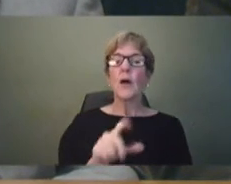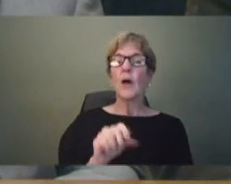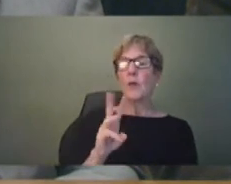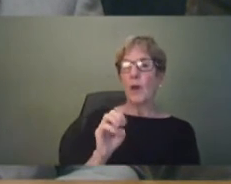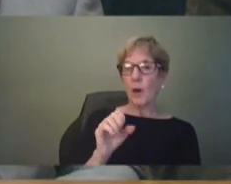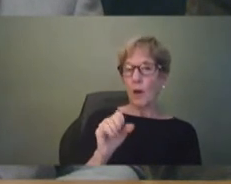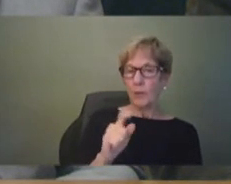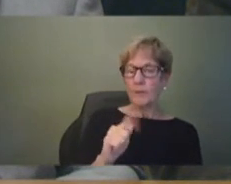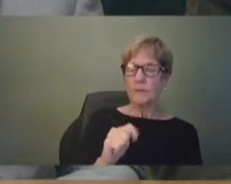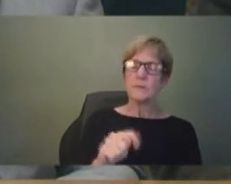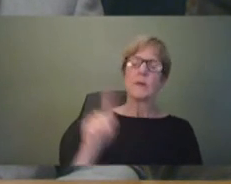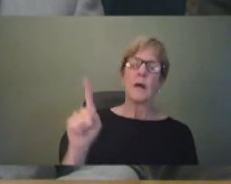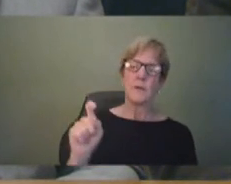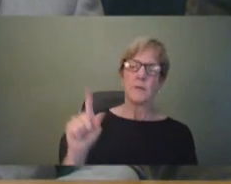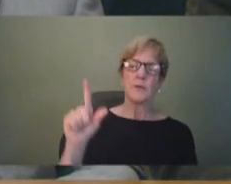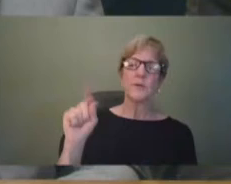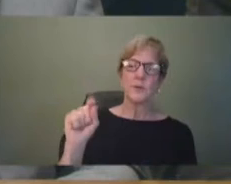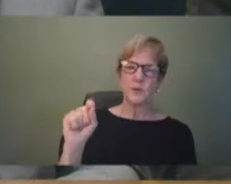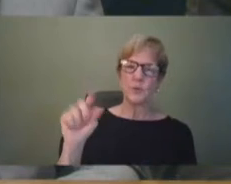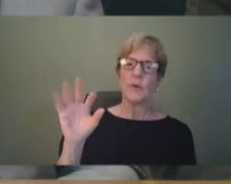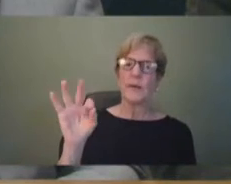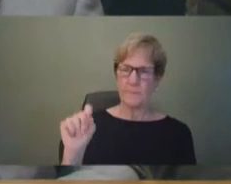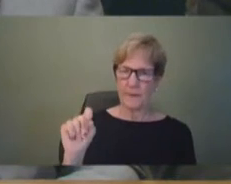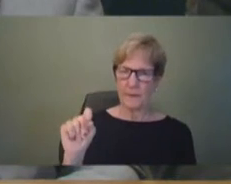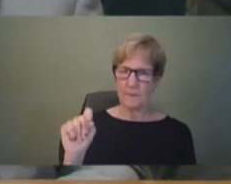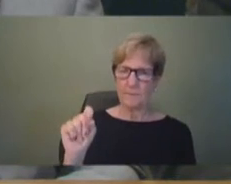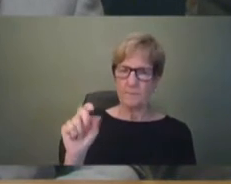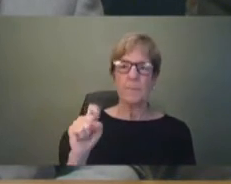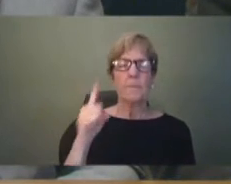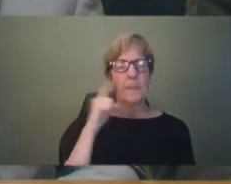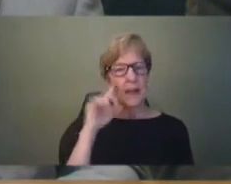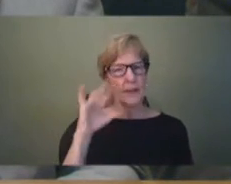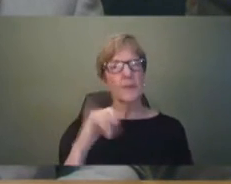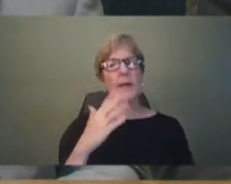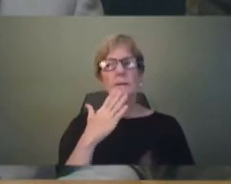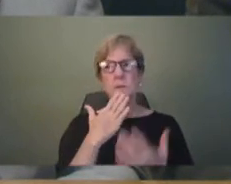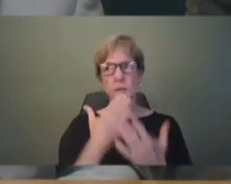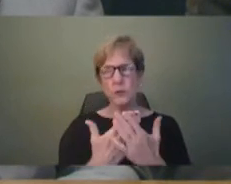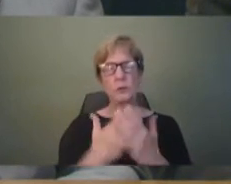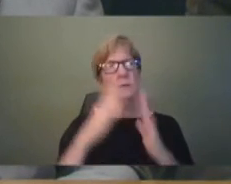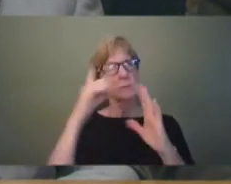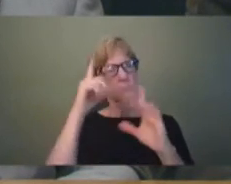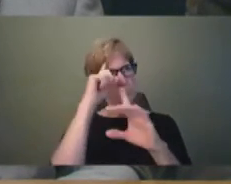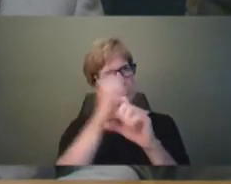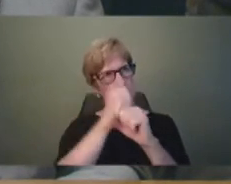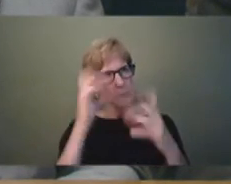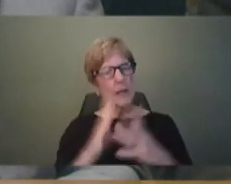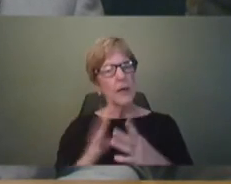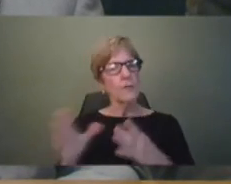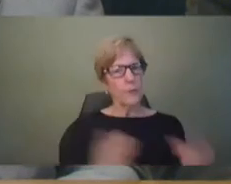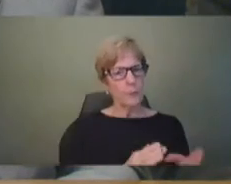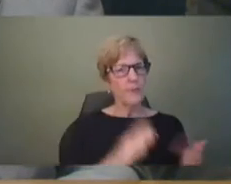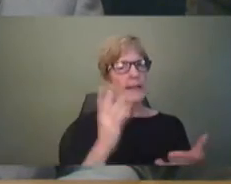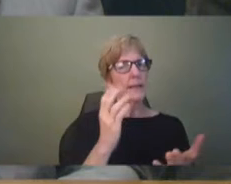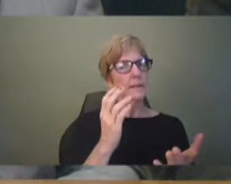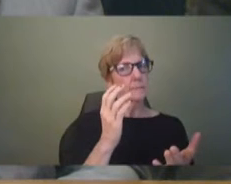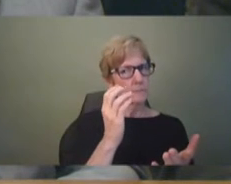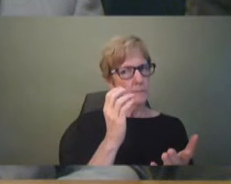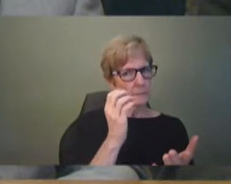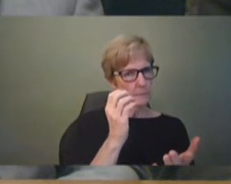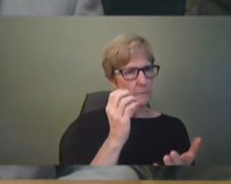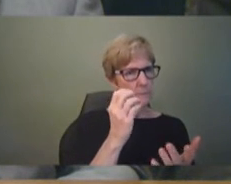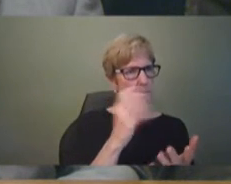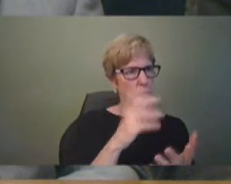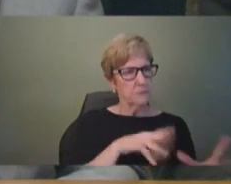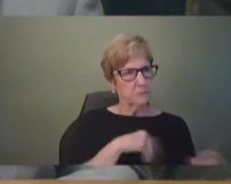120 ft of height um so I think that that is good context for the plan that you have adopted there's a reason for that uh if you